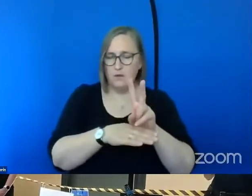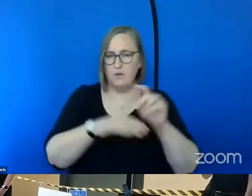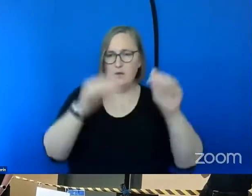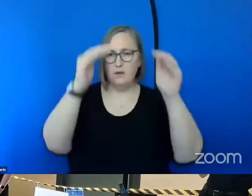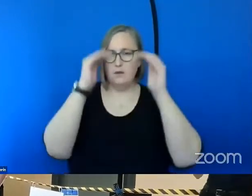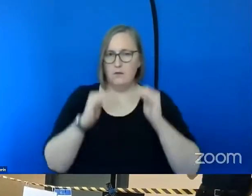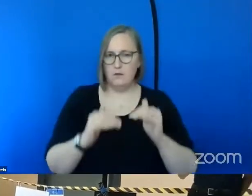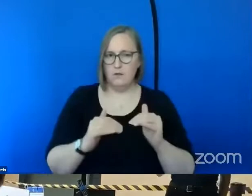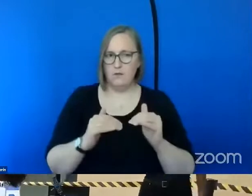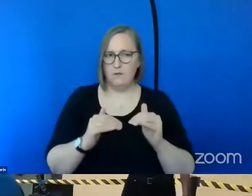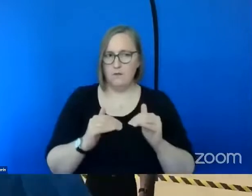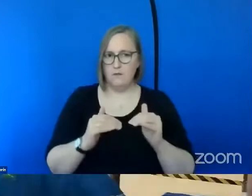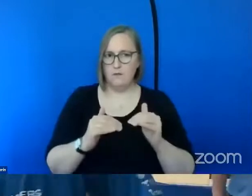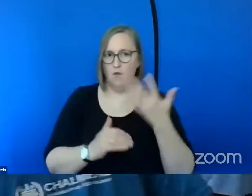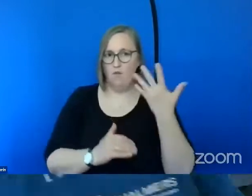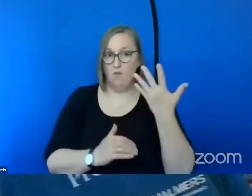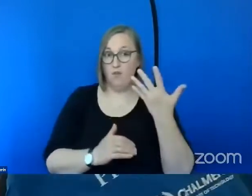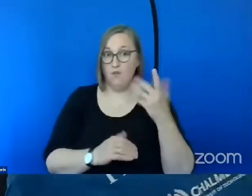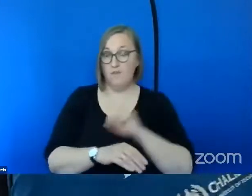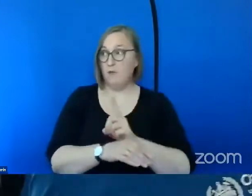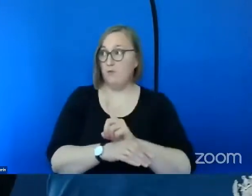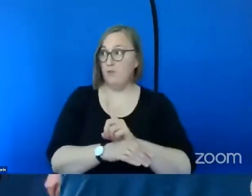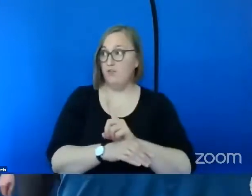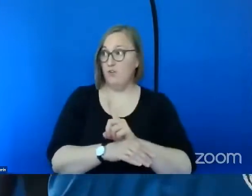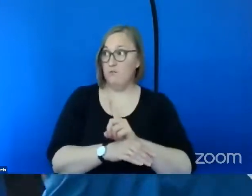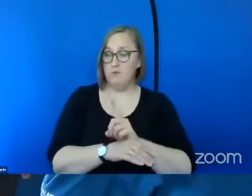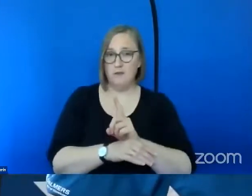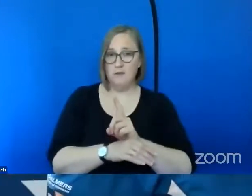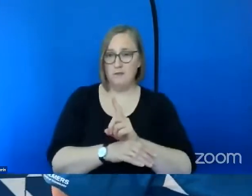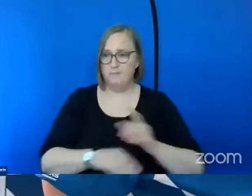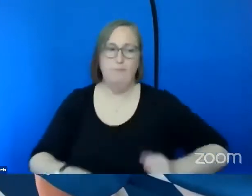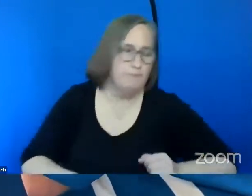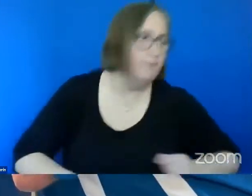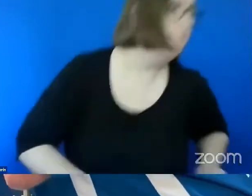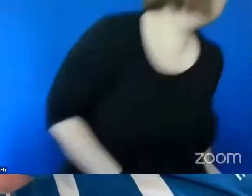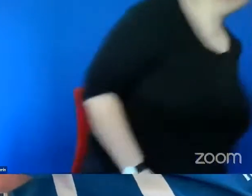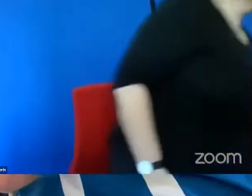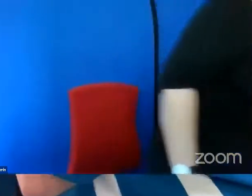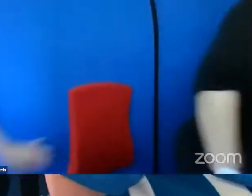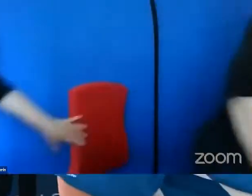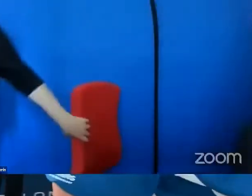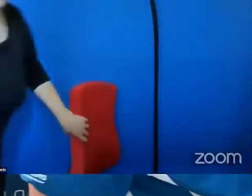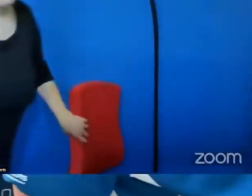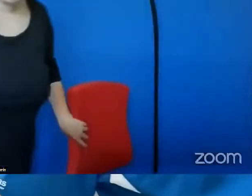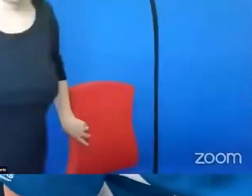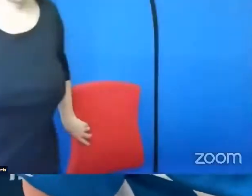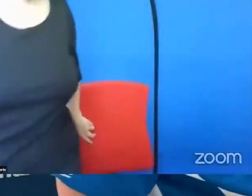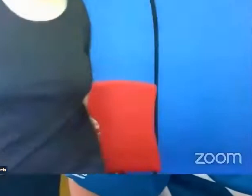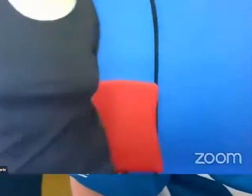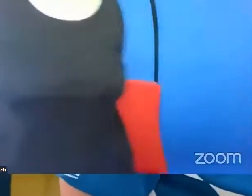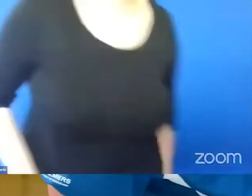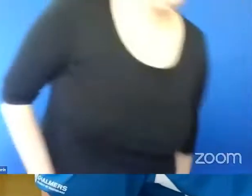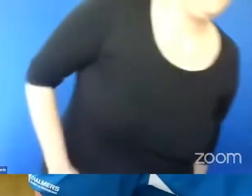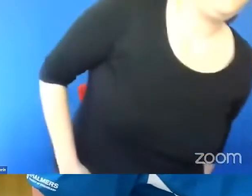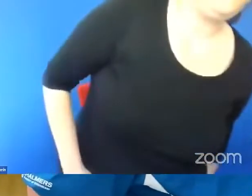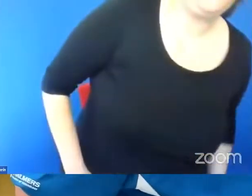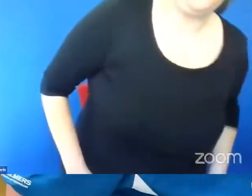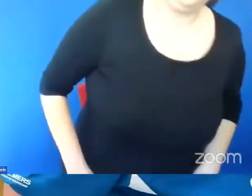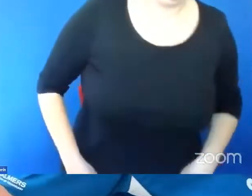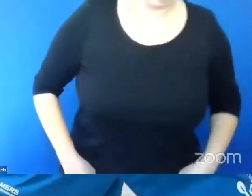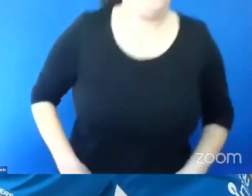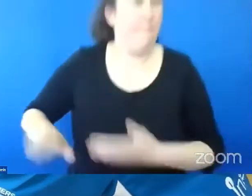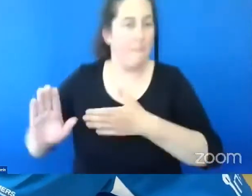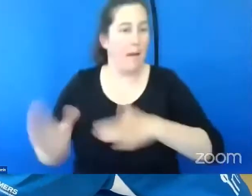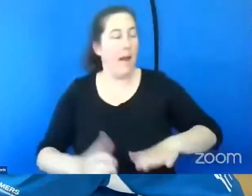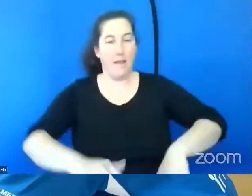put in the correct place in another. And away we go. Very quick start. Look at the clock. That will be the key. There is a